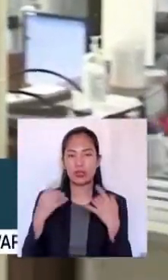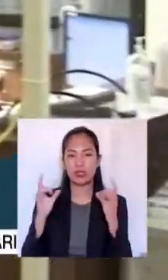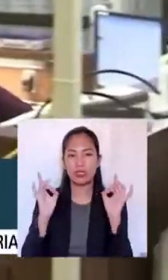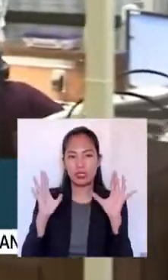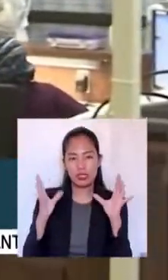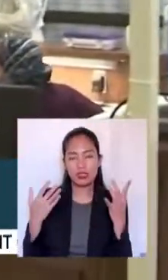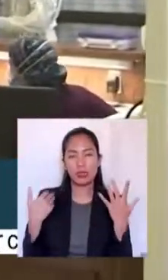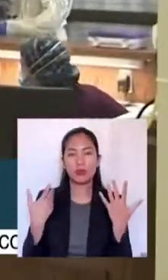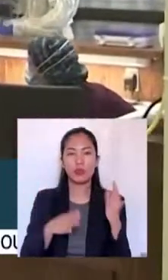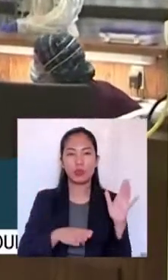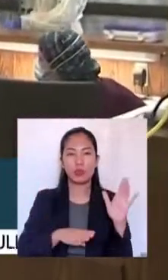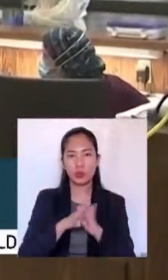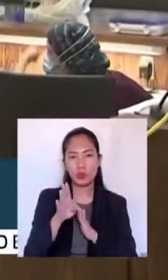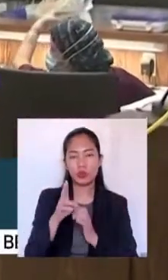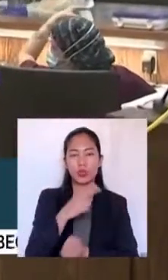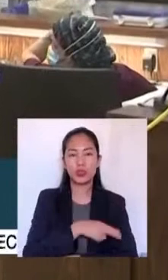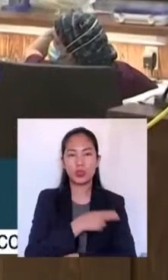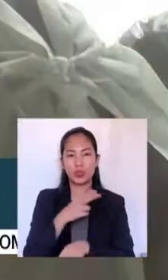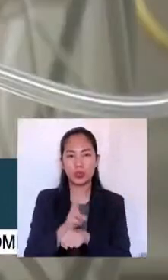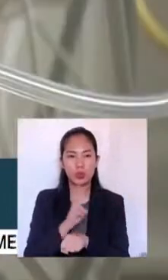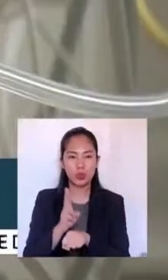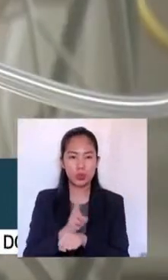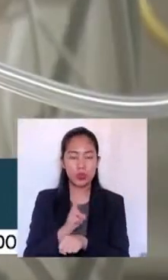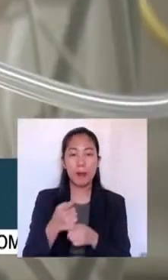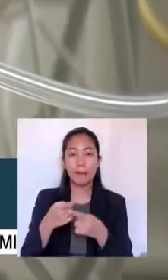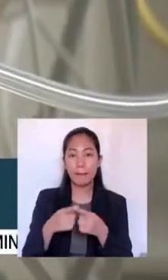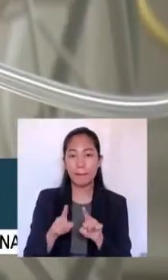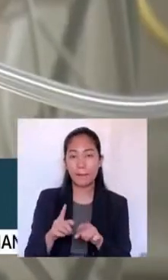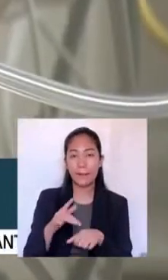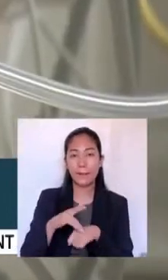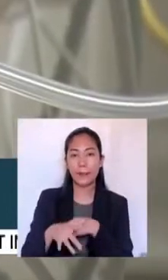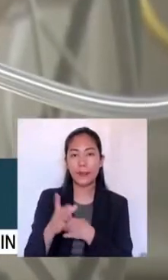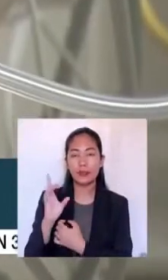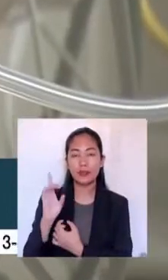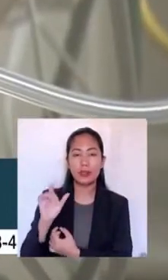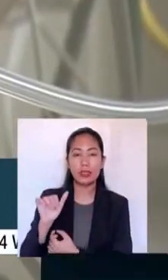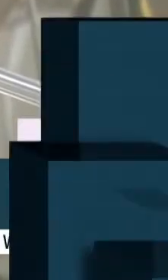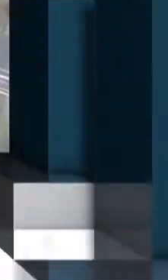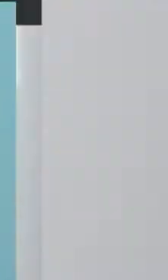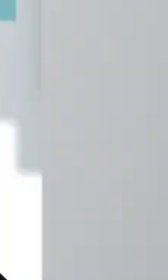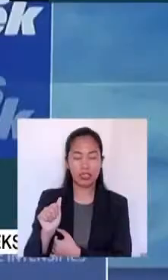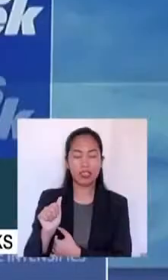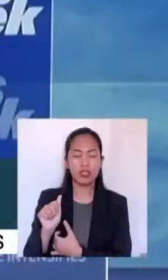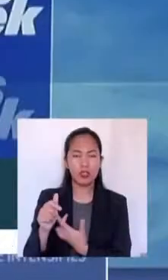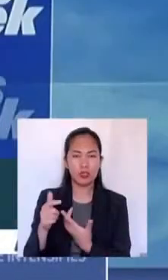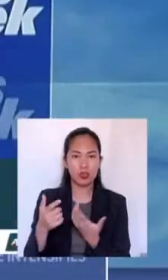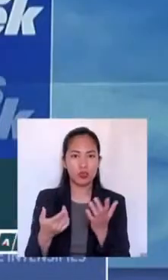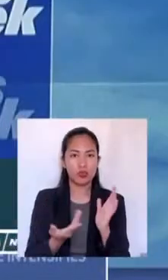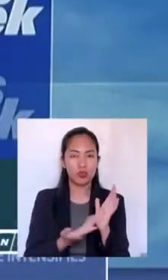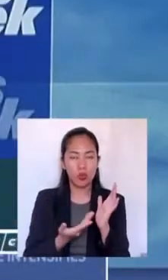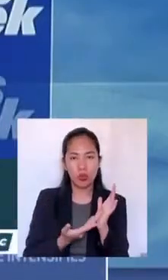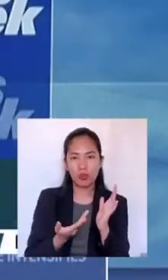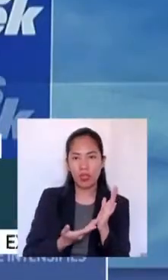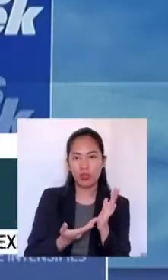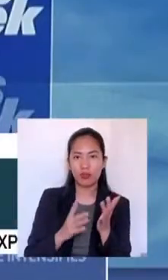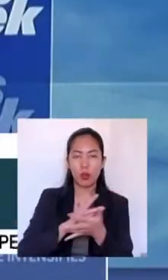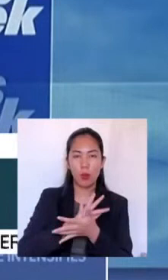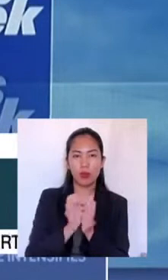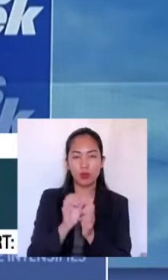hospitalization, even as early data suggests the Omicron variant is less severe. You've got to be careful